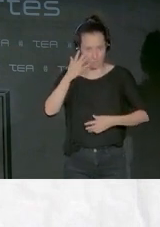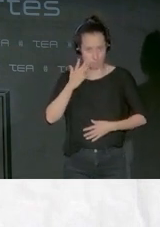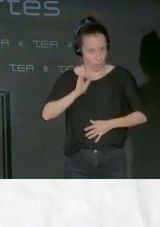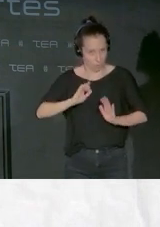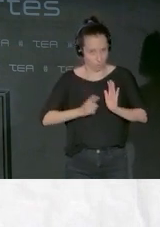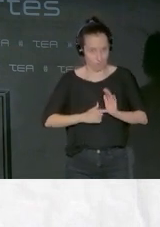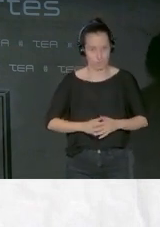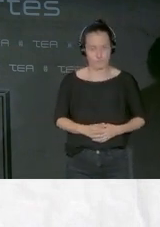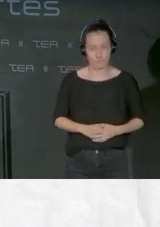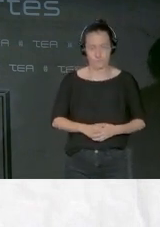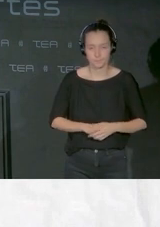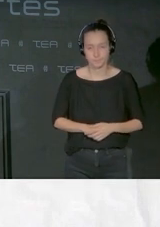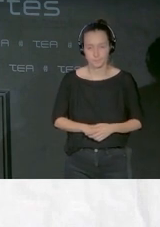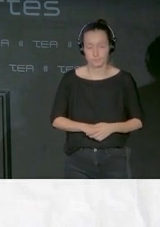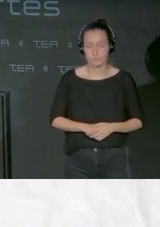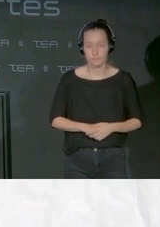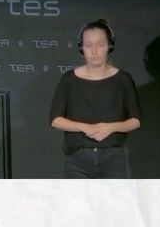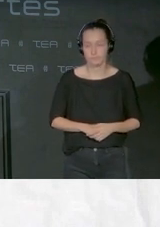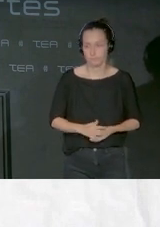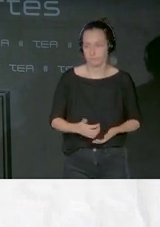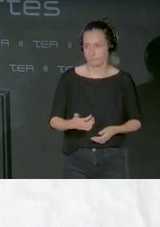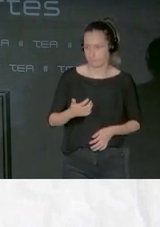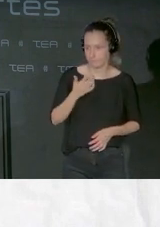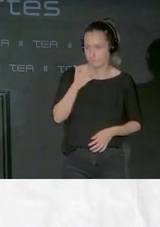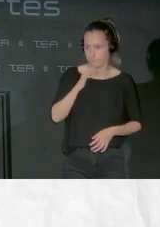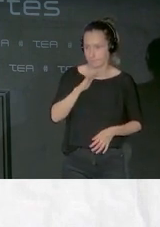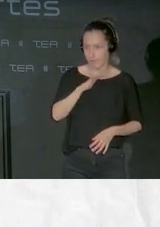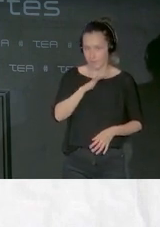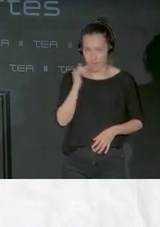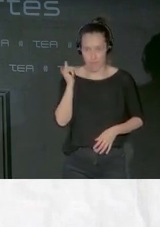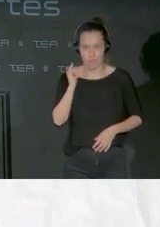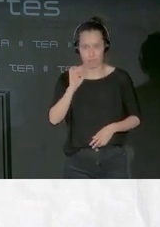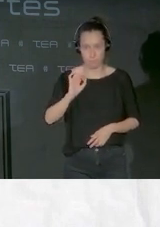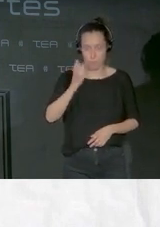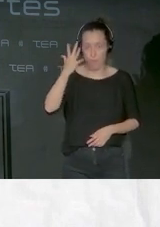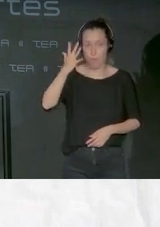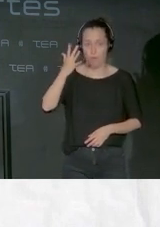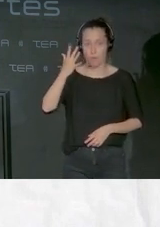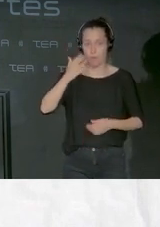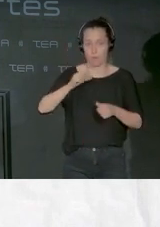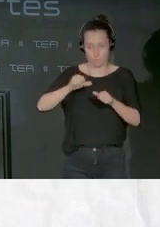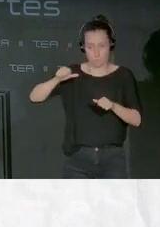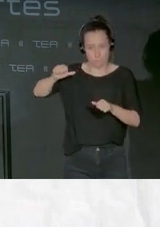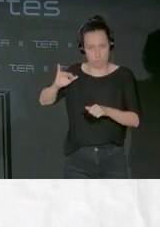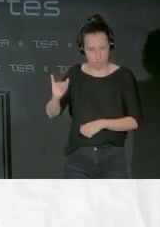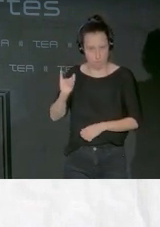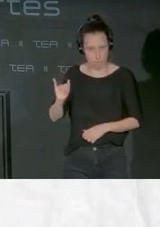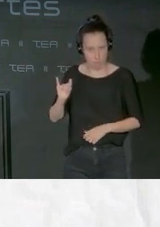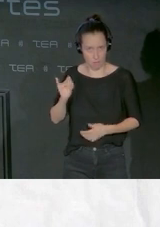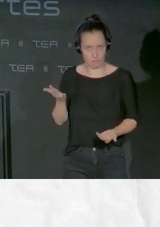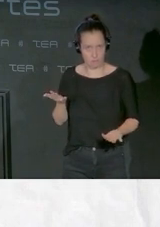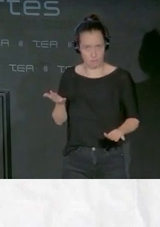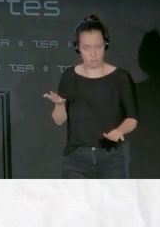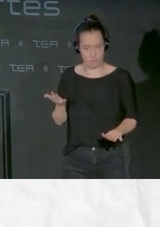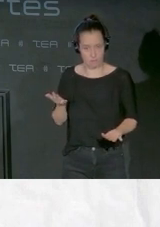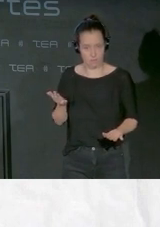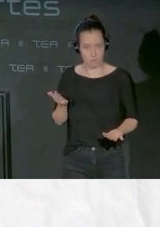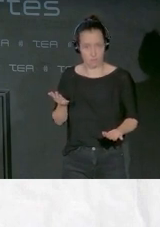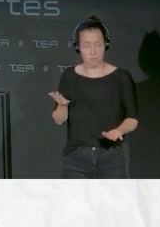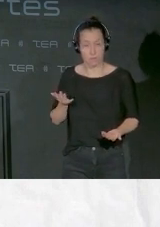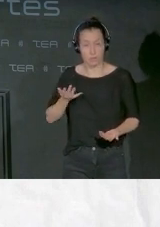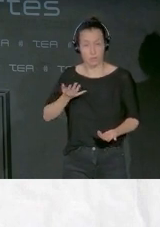and workforce development initiatives out there, and we didn't again map them and look at the extent to which video games